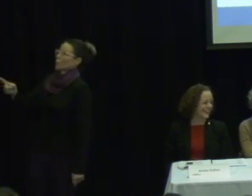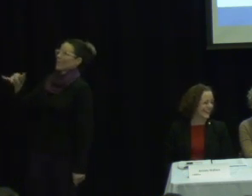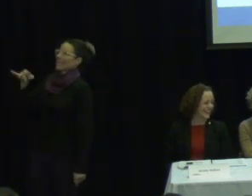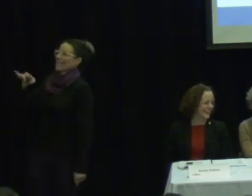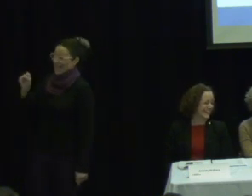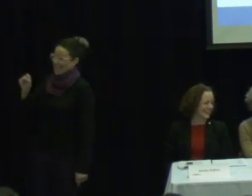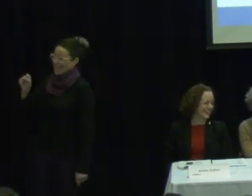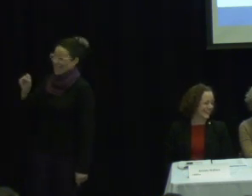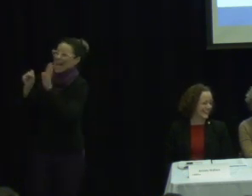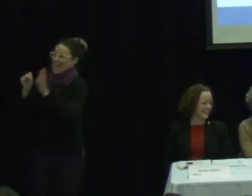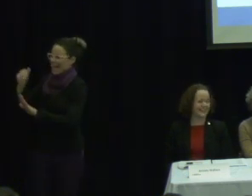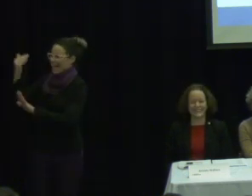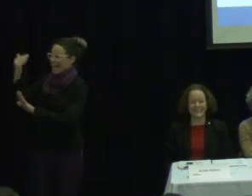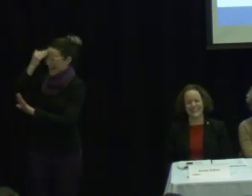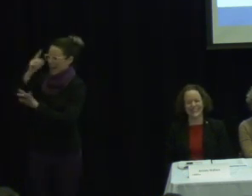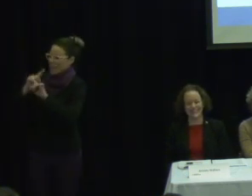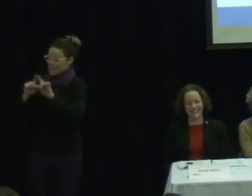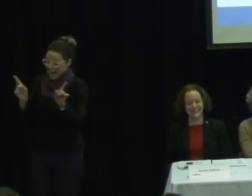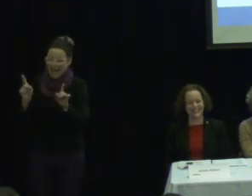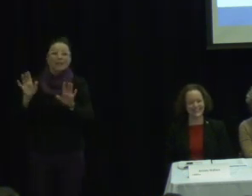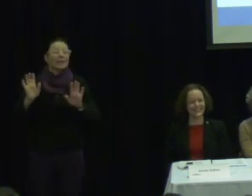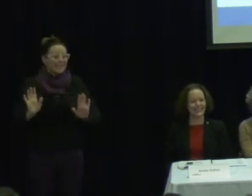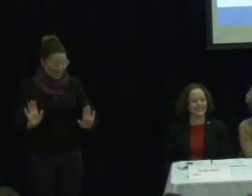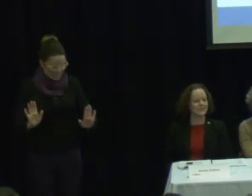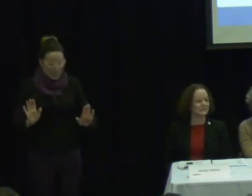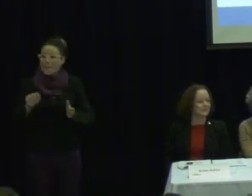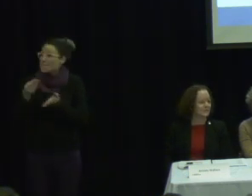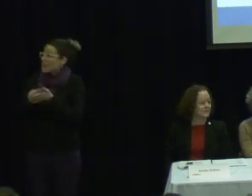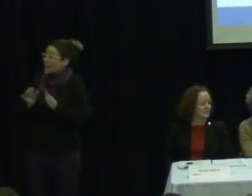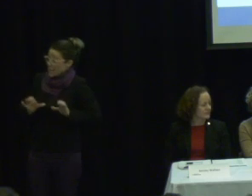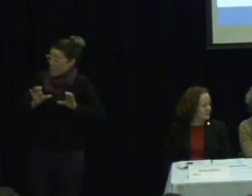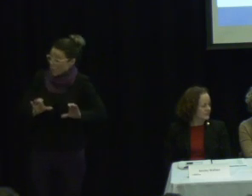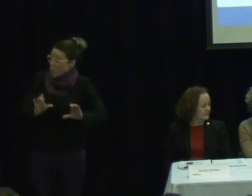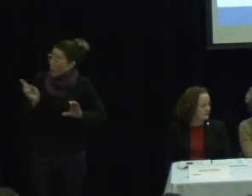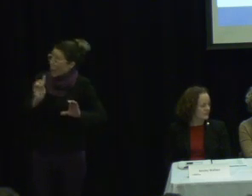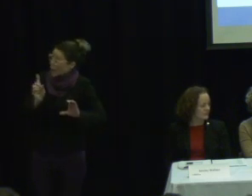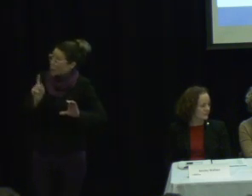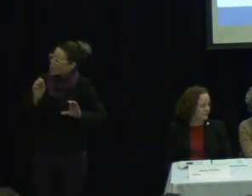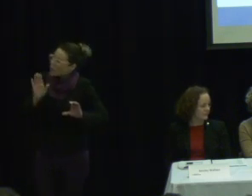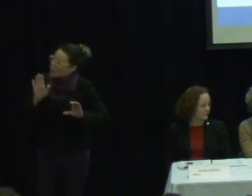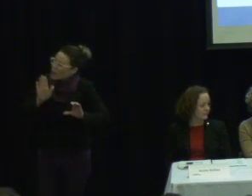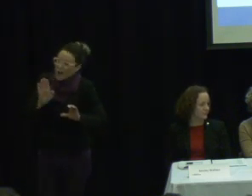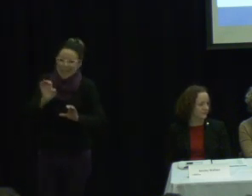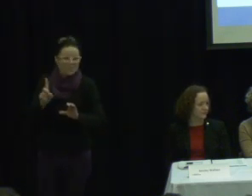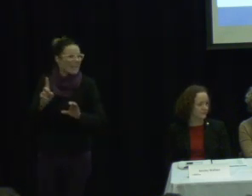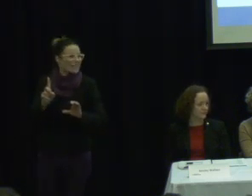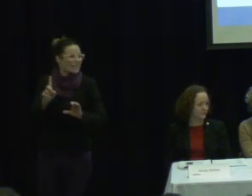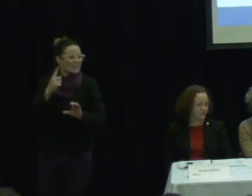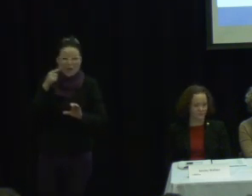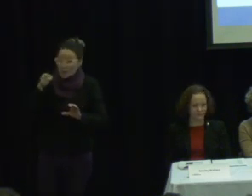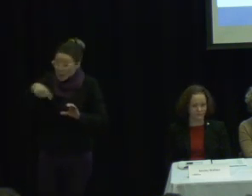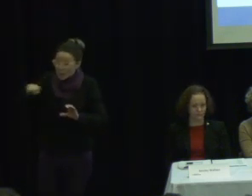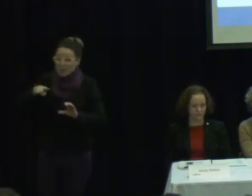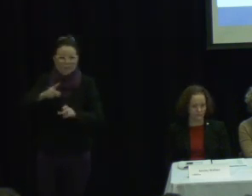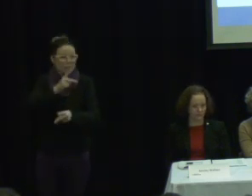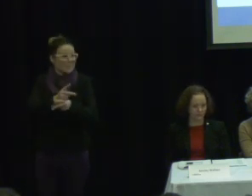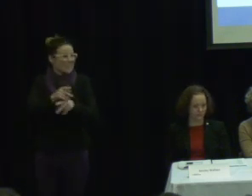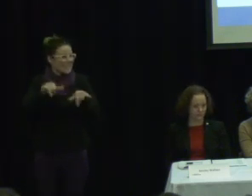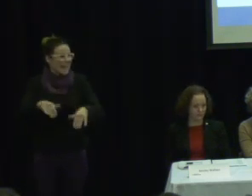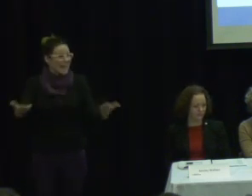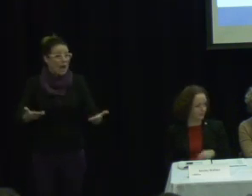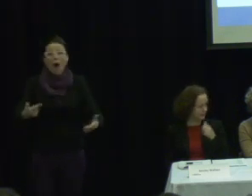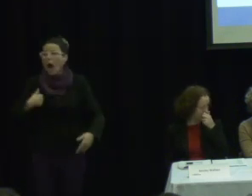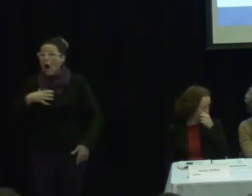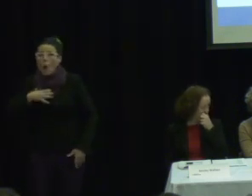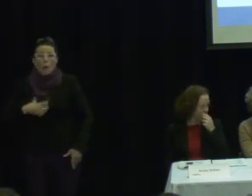But I want to say, where are we actually putting your money? In you. Now, if I had all the money in the world, I'd